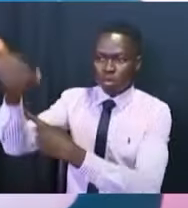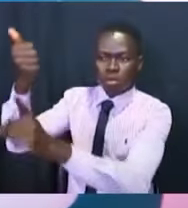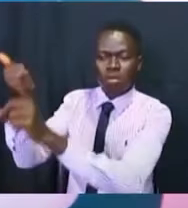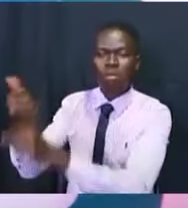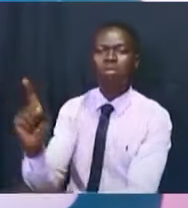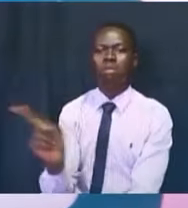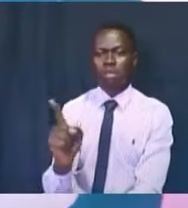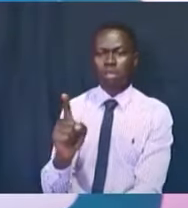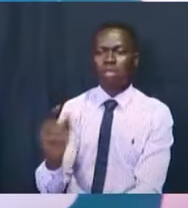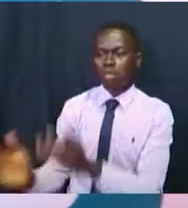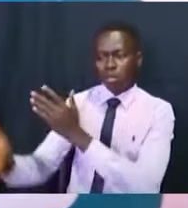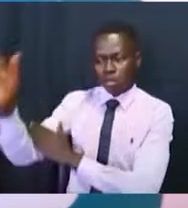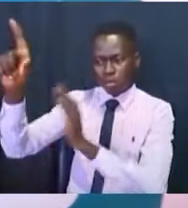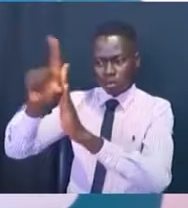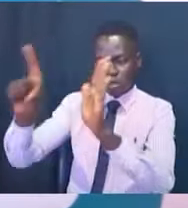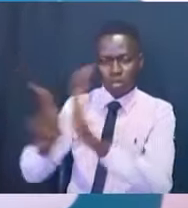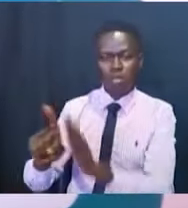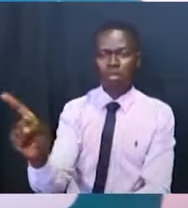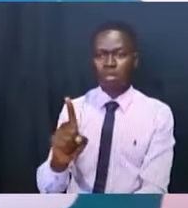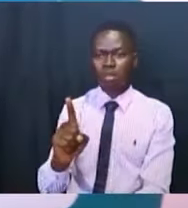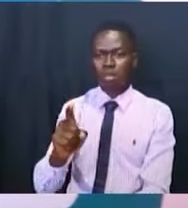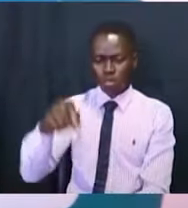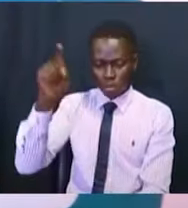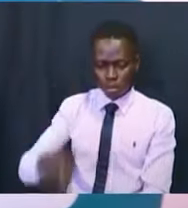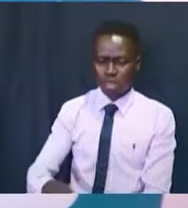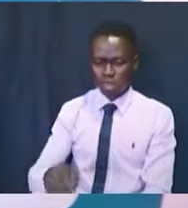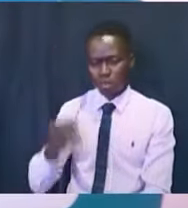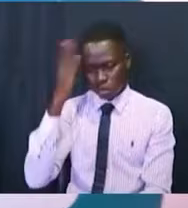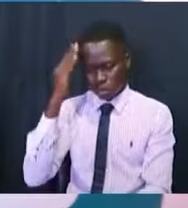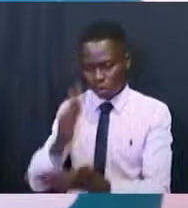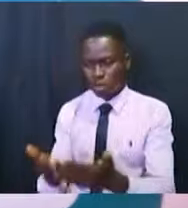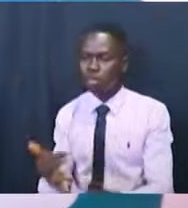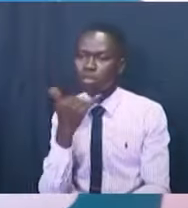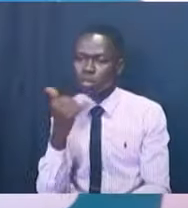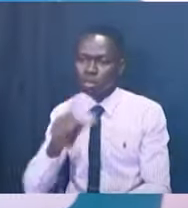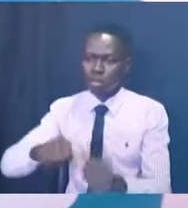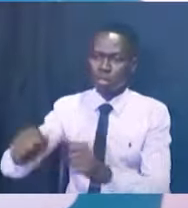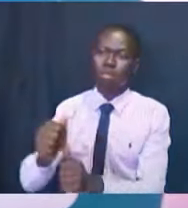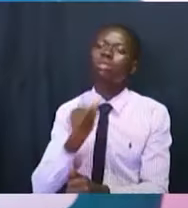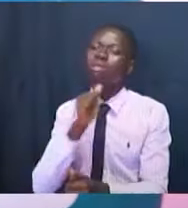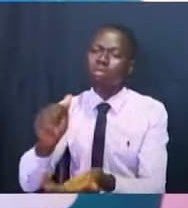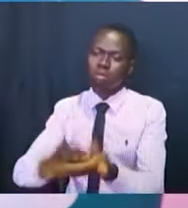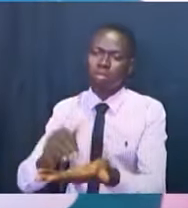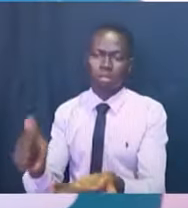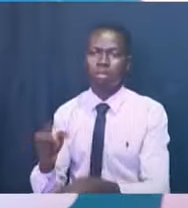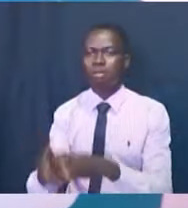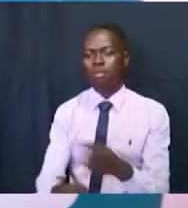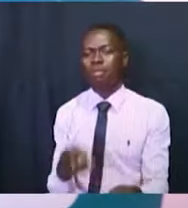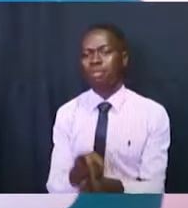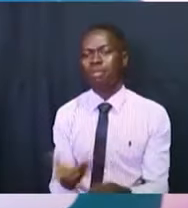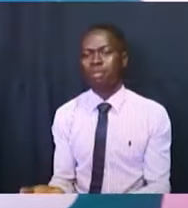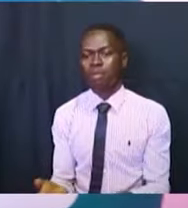manual? There should be something wrong about secularism. See, recently, just some few